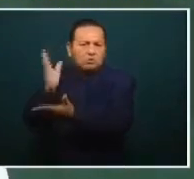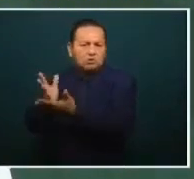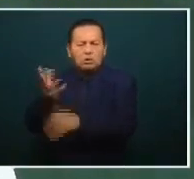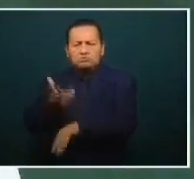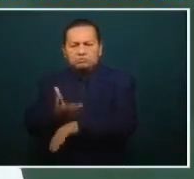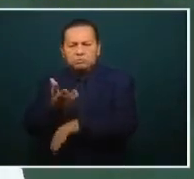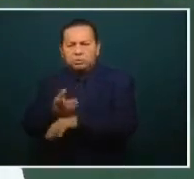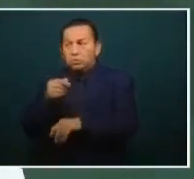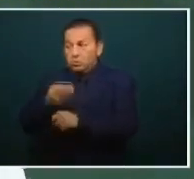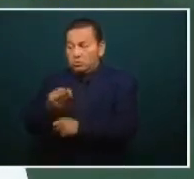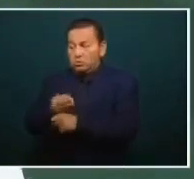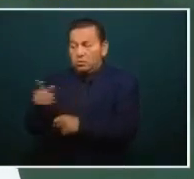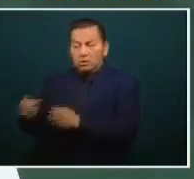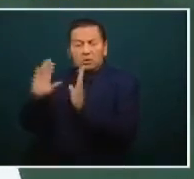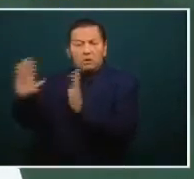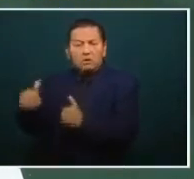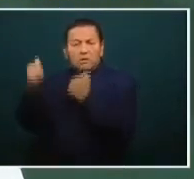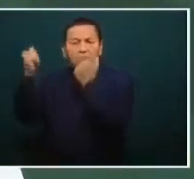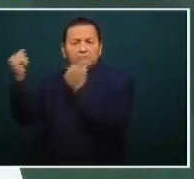They are there at the